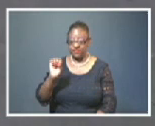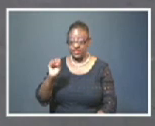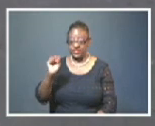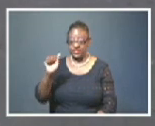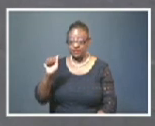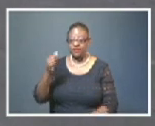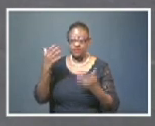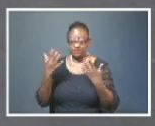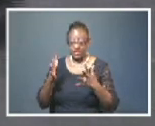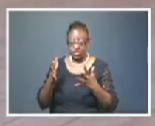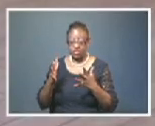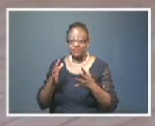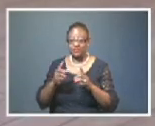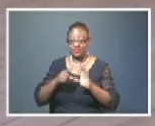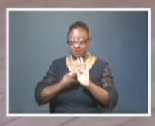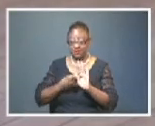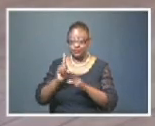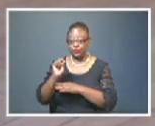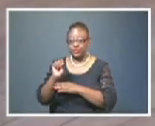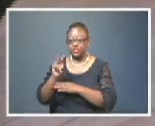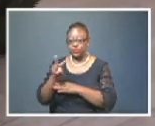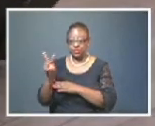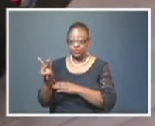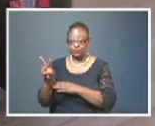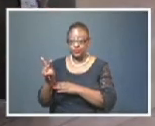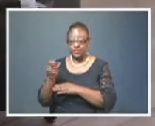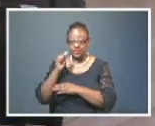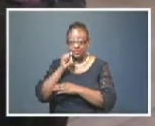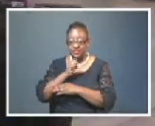processed since the start of 2022. Antoine Smith, ZNS Network News.